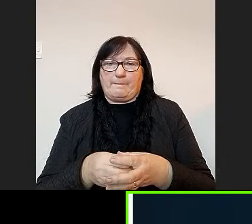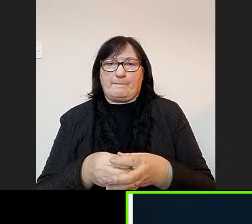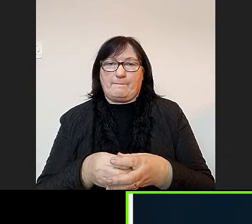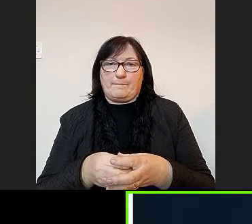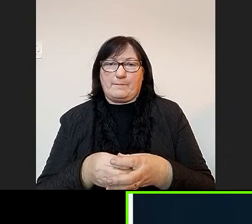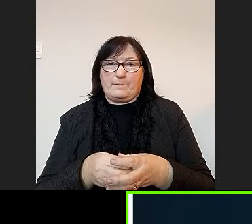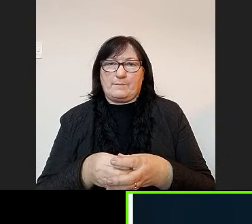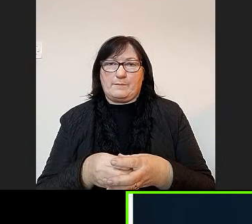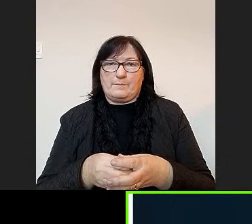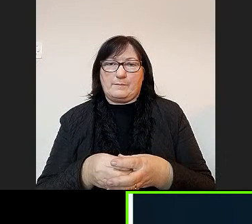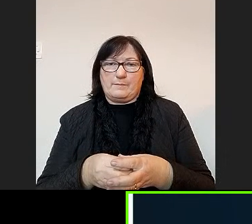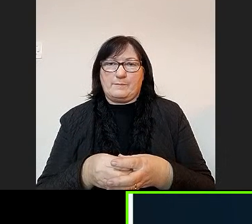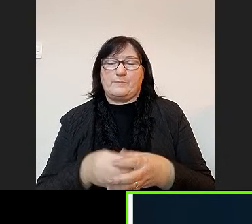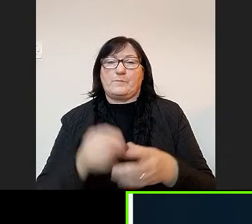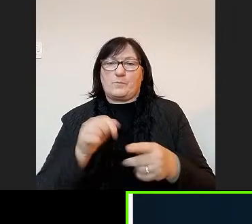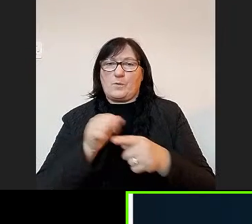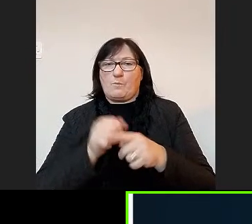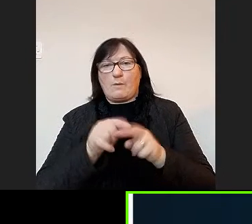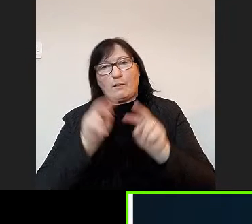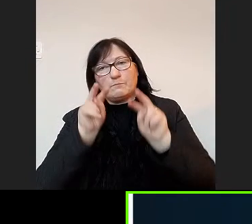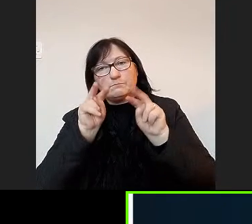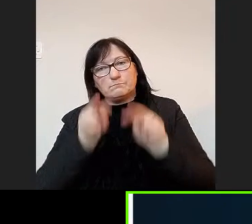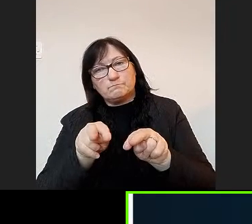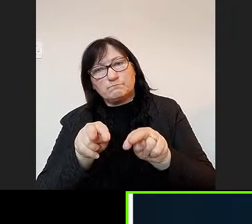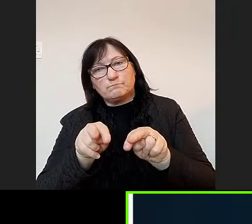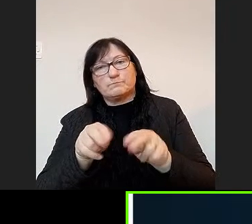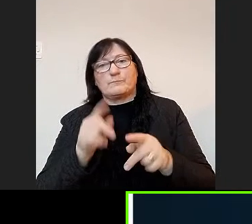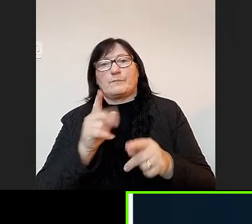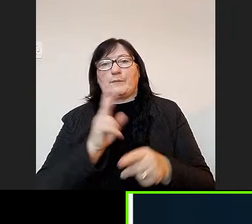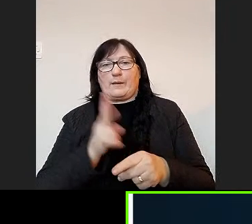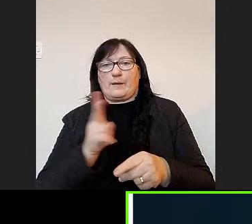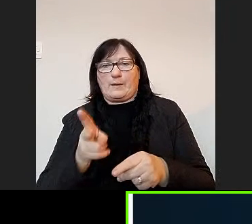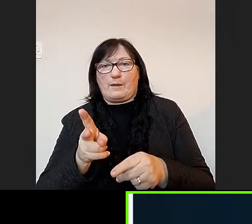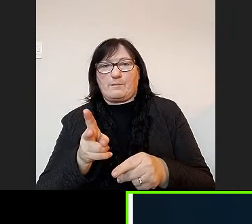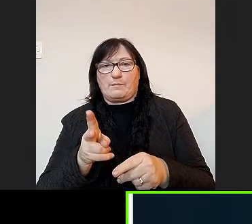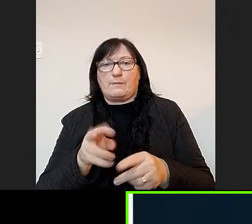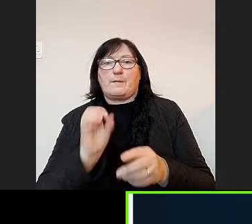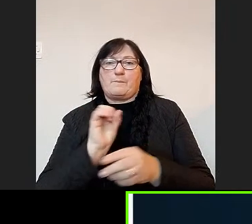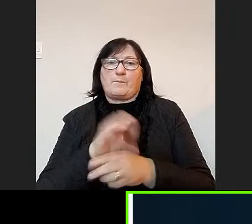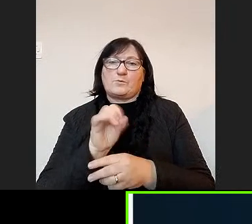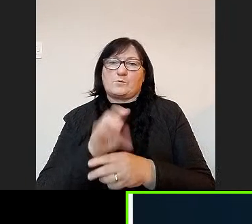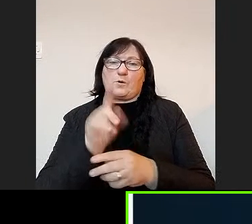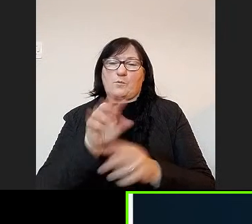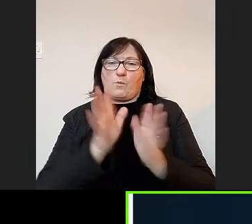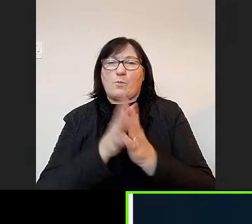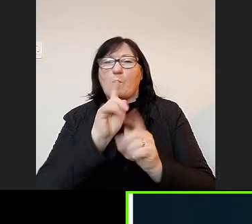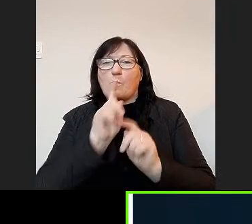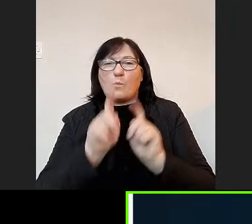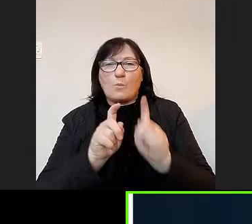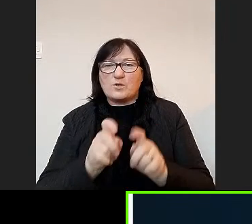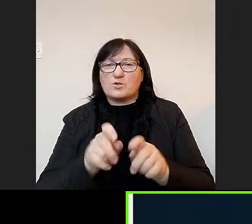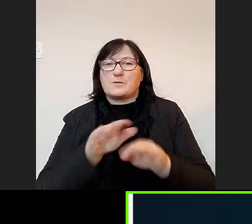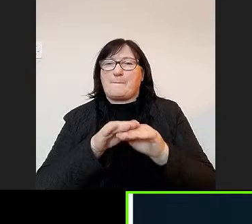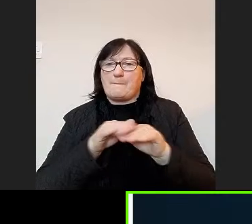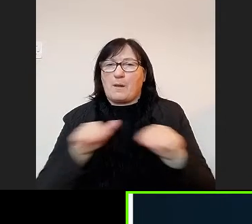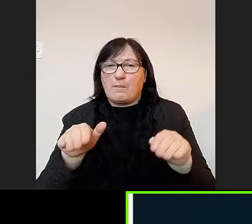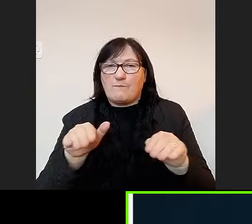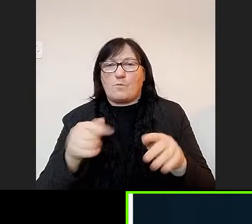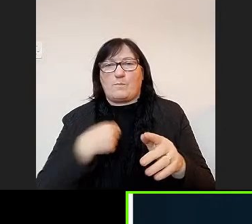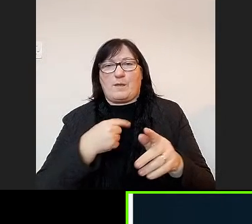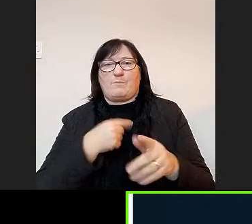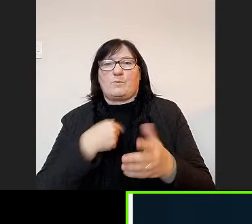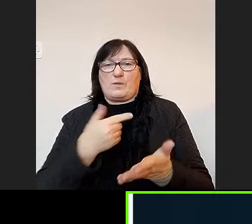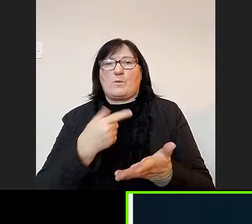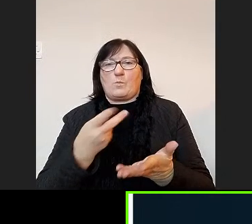re-enhancing them, and be posted on the frequently asked questions and all other platforms that we have shared with you in terms